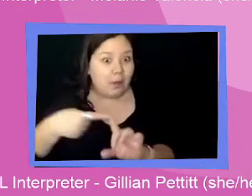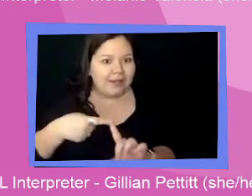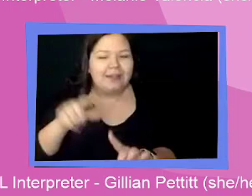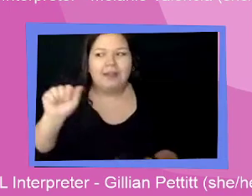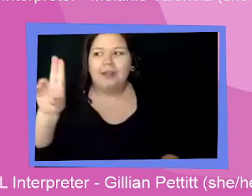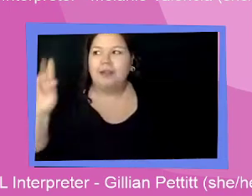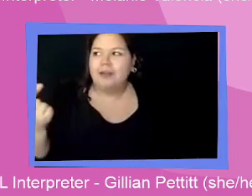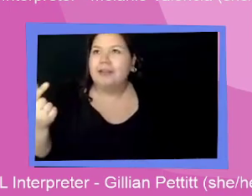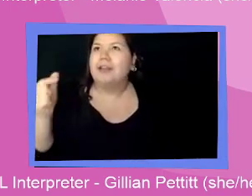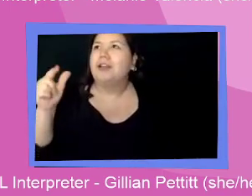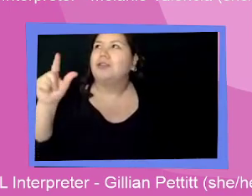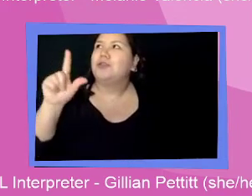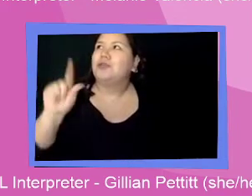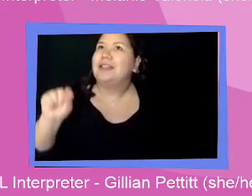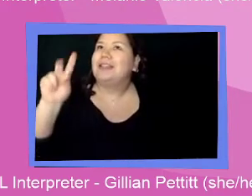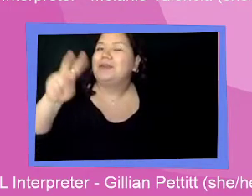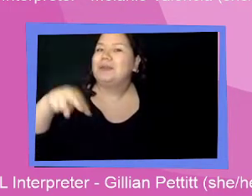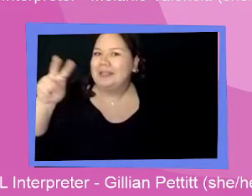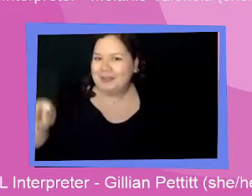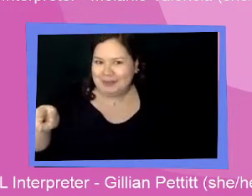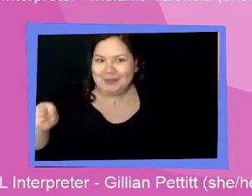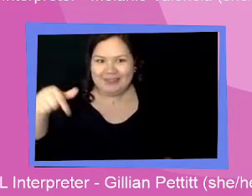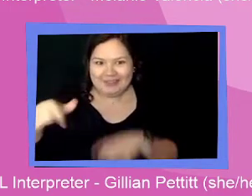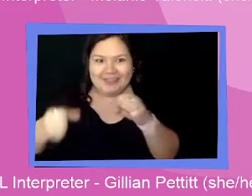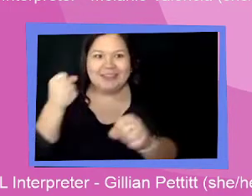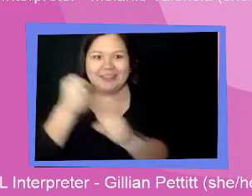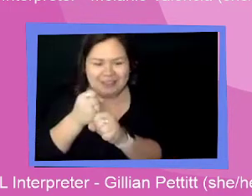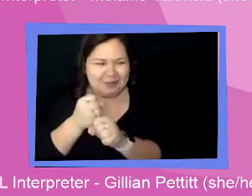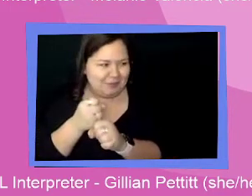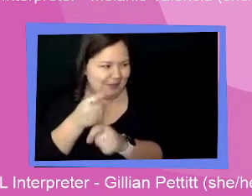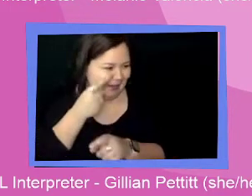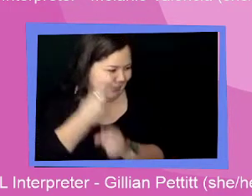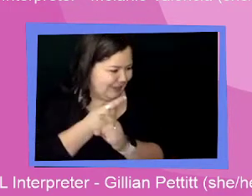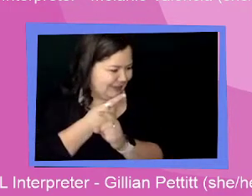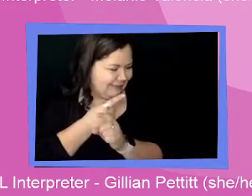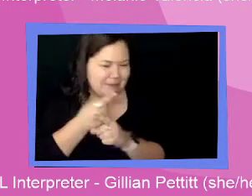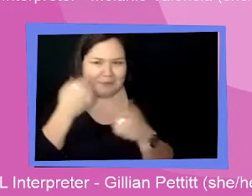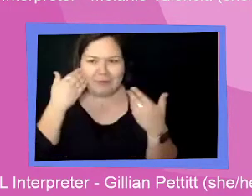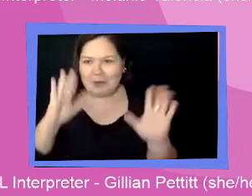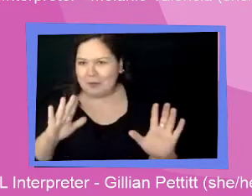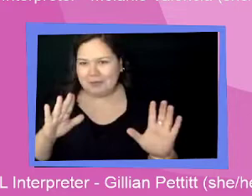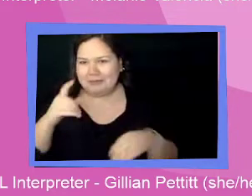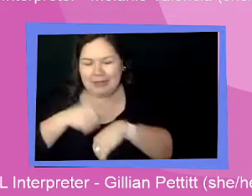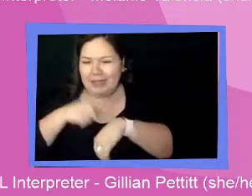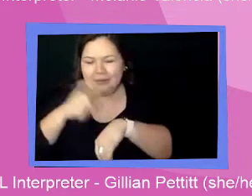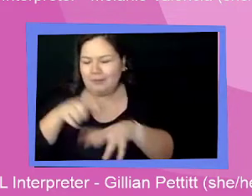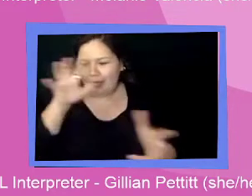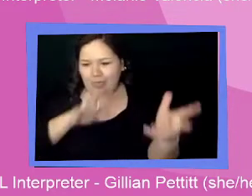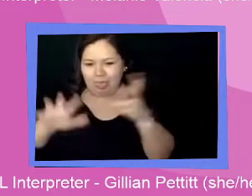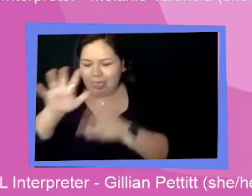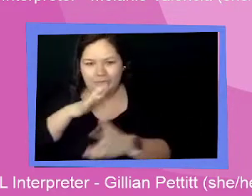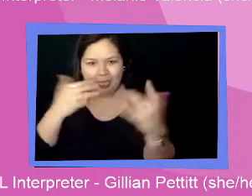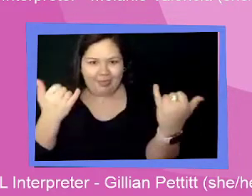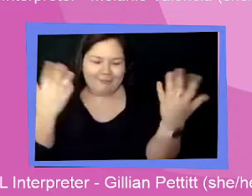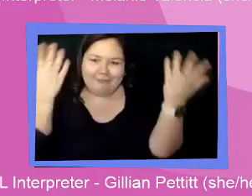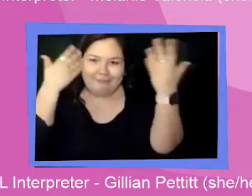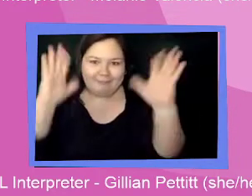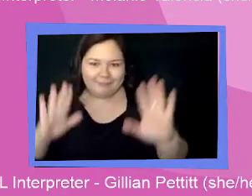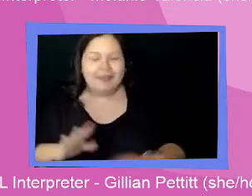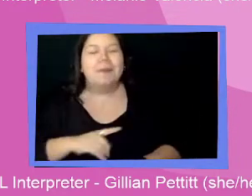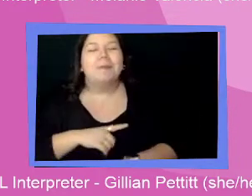August 2022, which is this year, I assume. I don't know. Time doesn't make any sense anymore. And